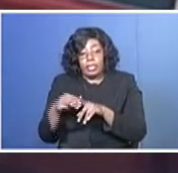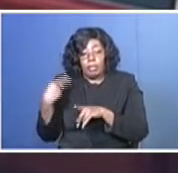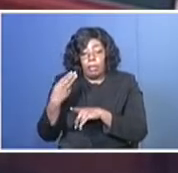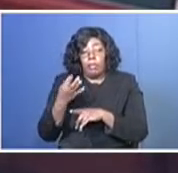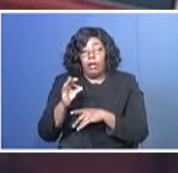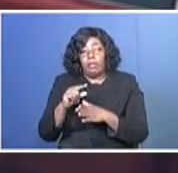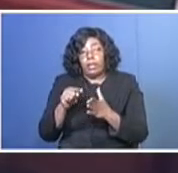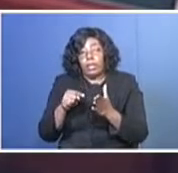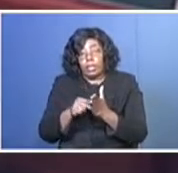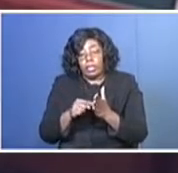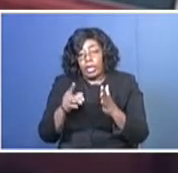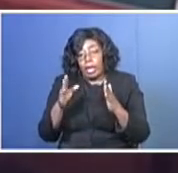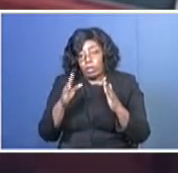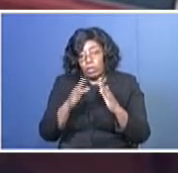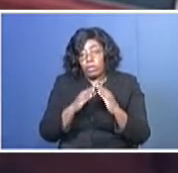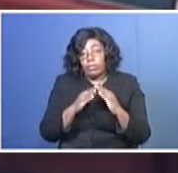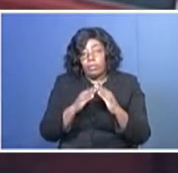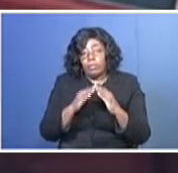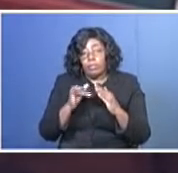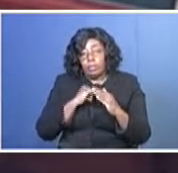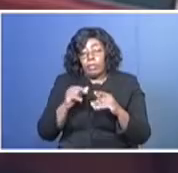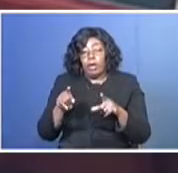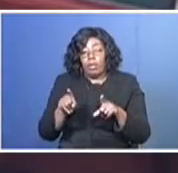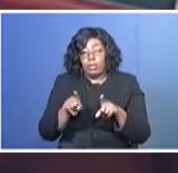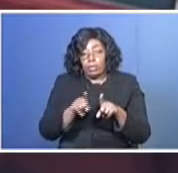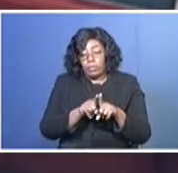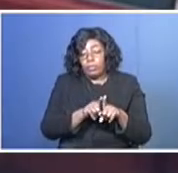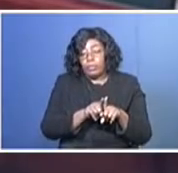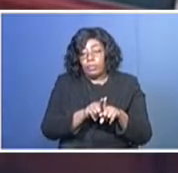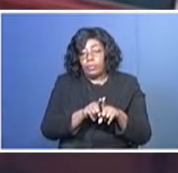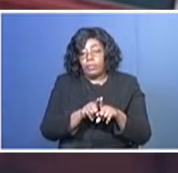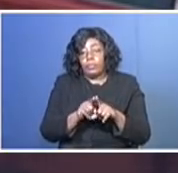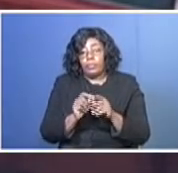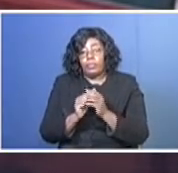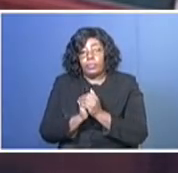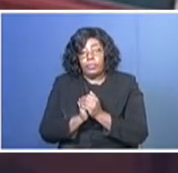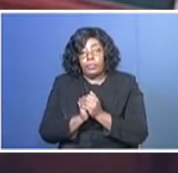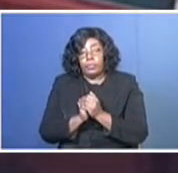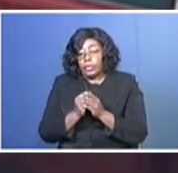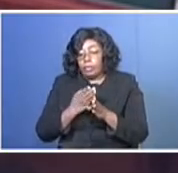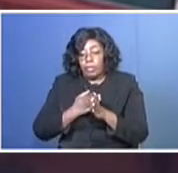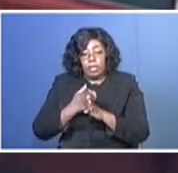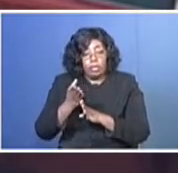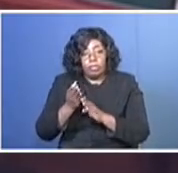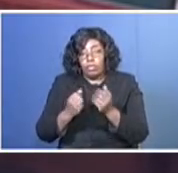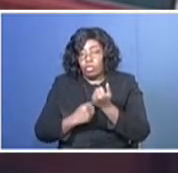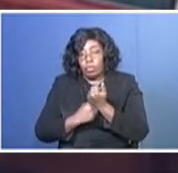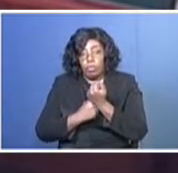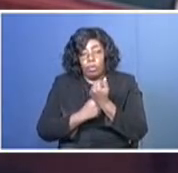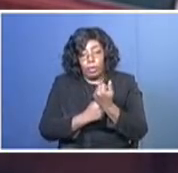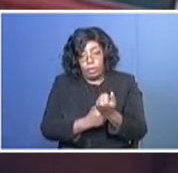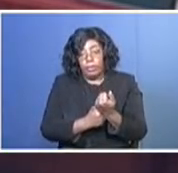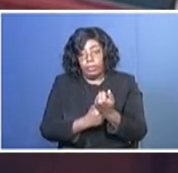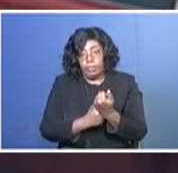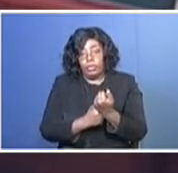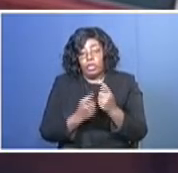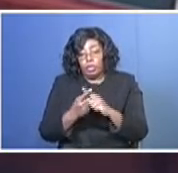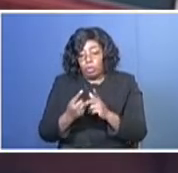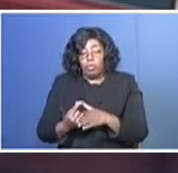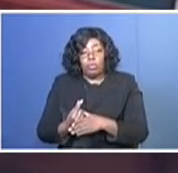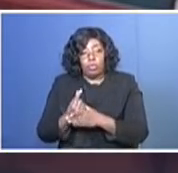House, I am also a major supporter of efforts to